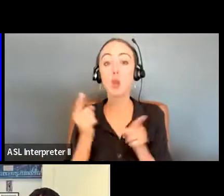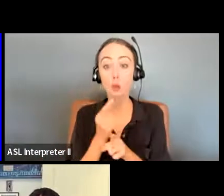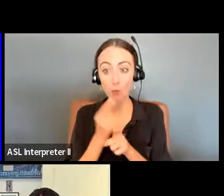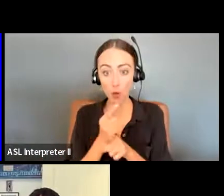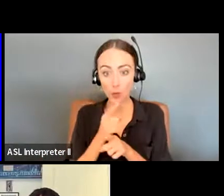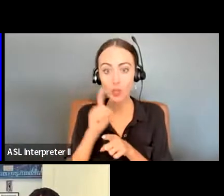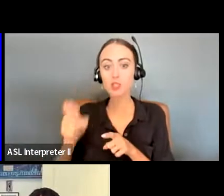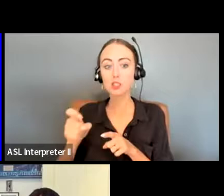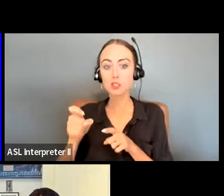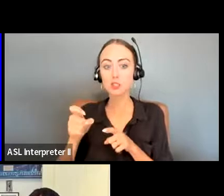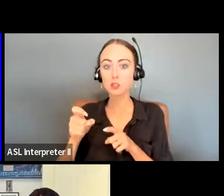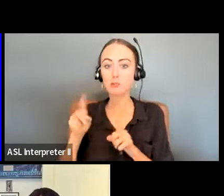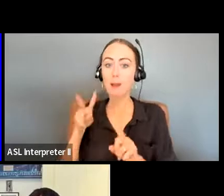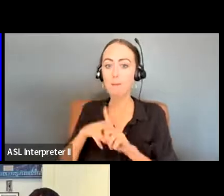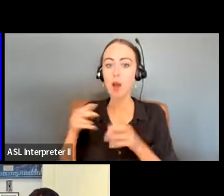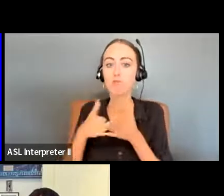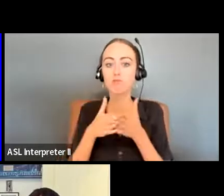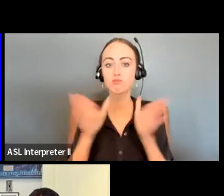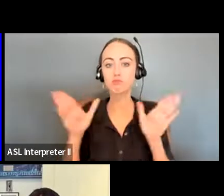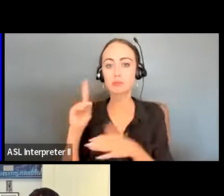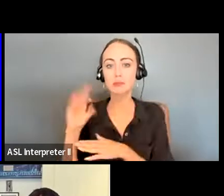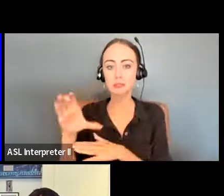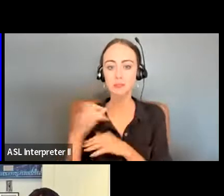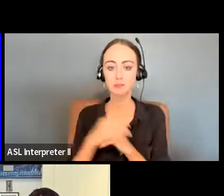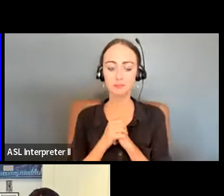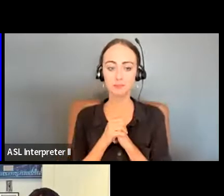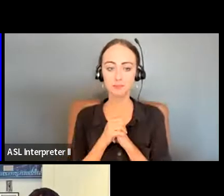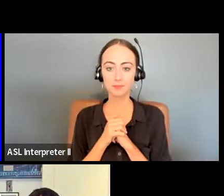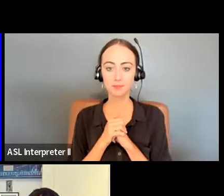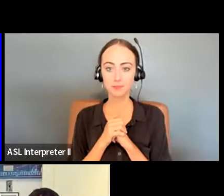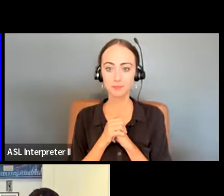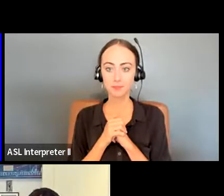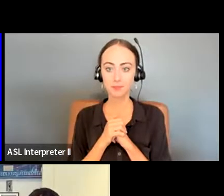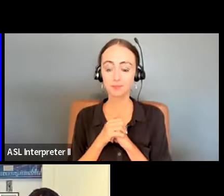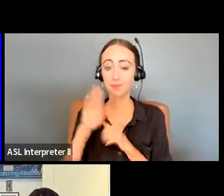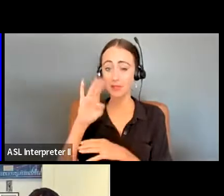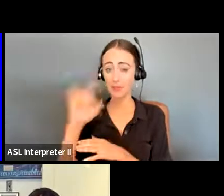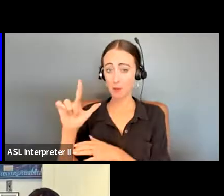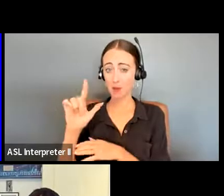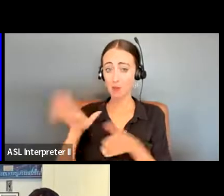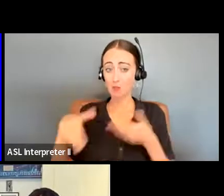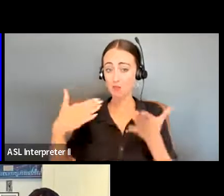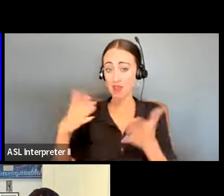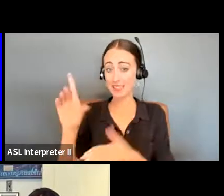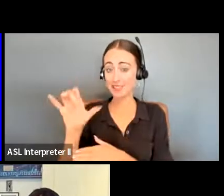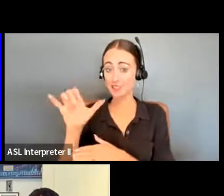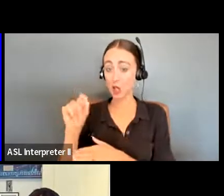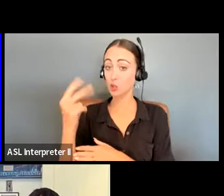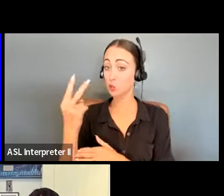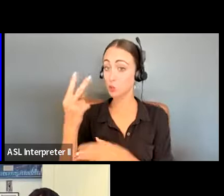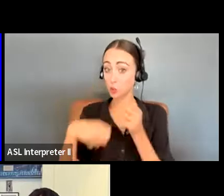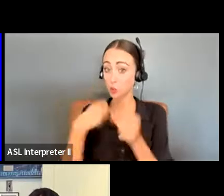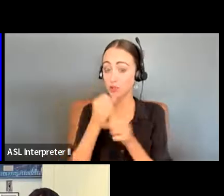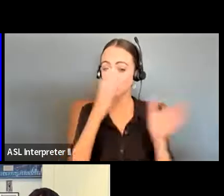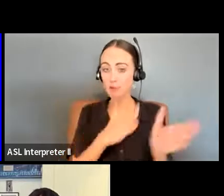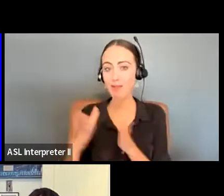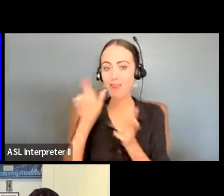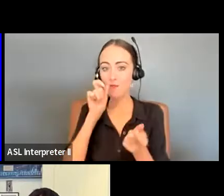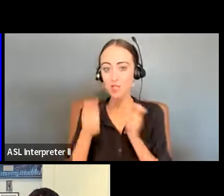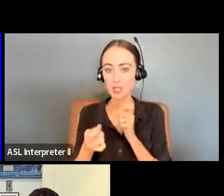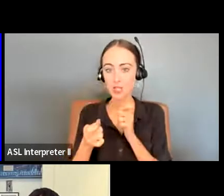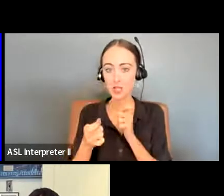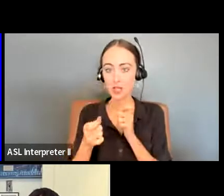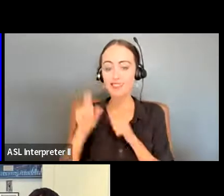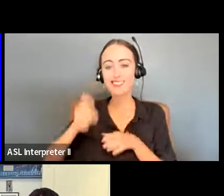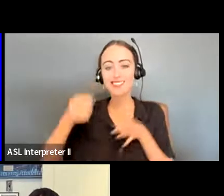should be expanded across the district. Now, the bill gives DDOT 2 years to plan for the change, during which time they'll